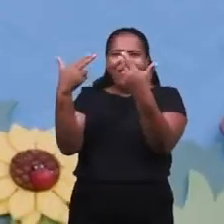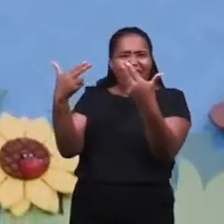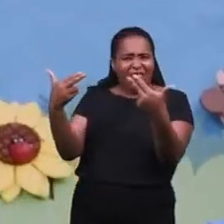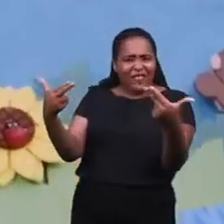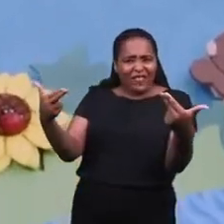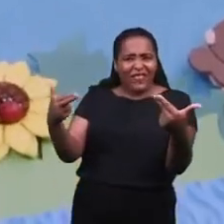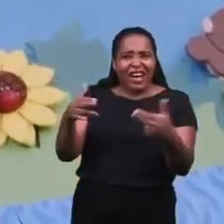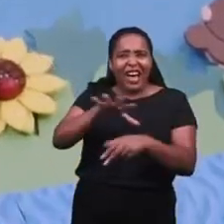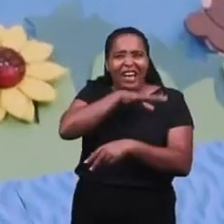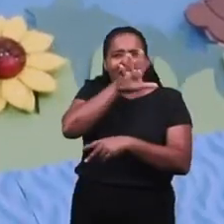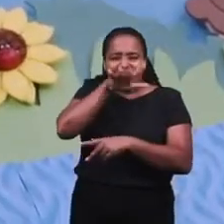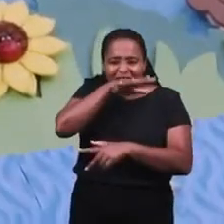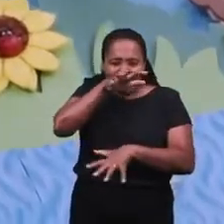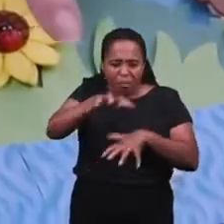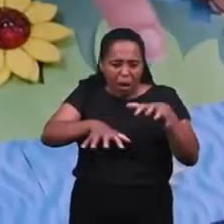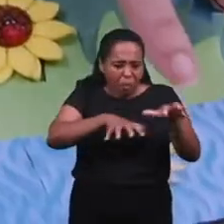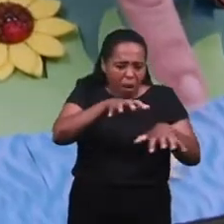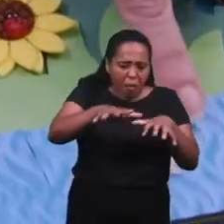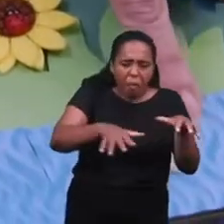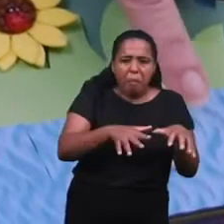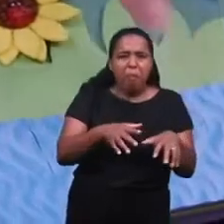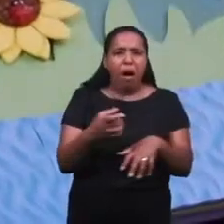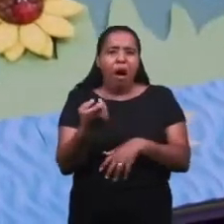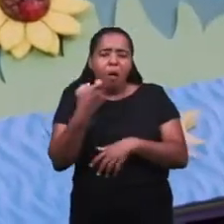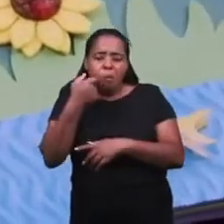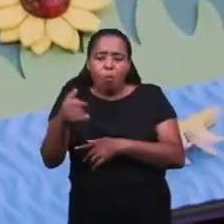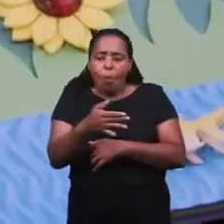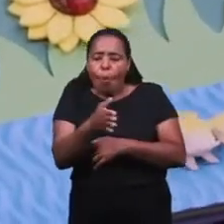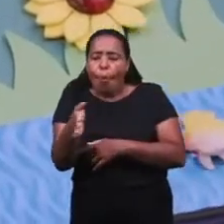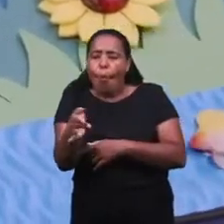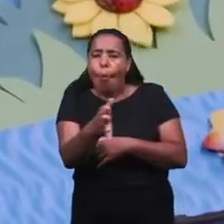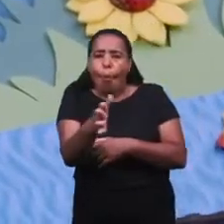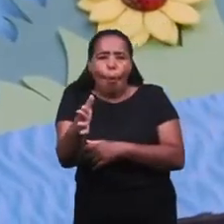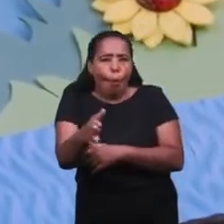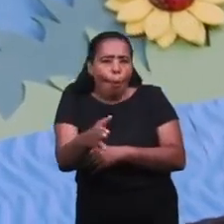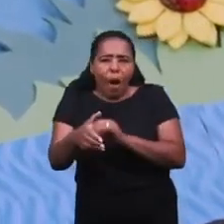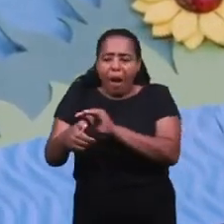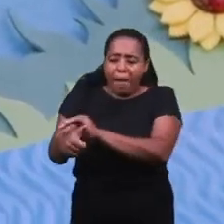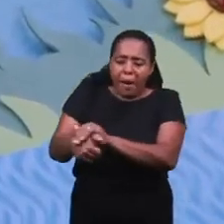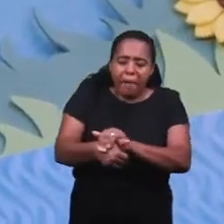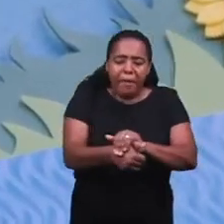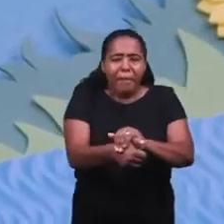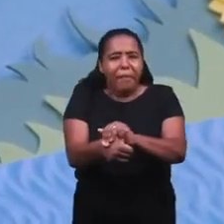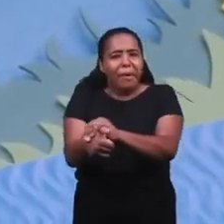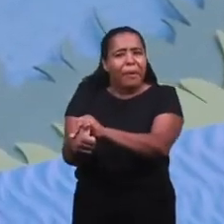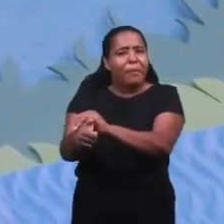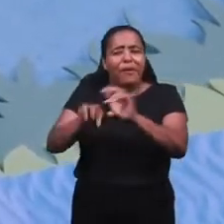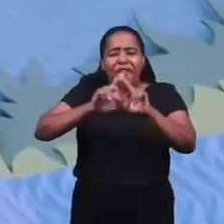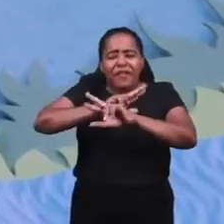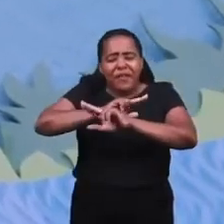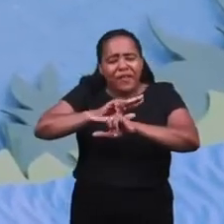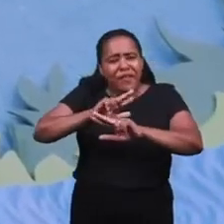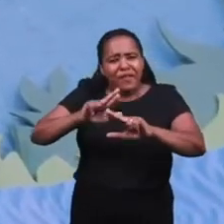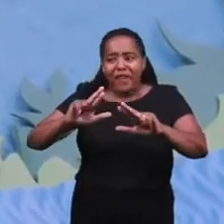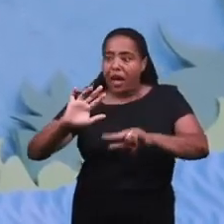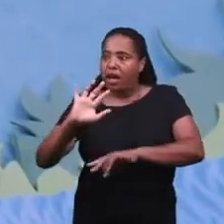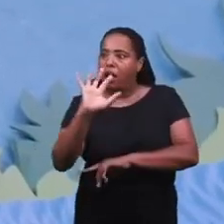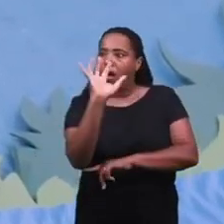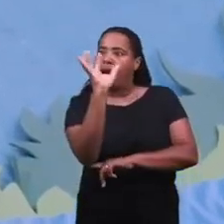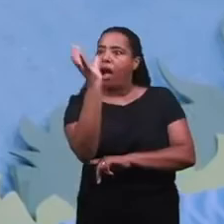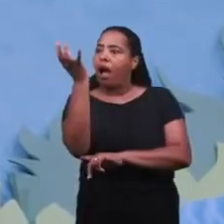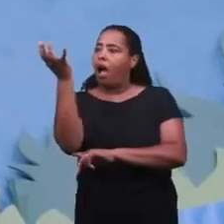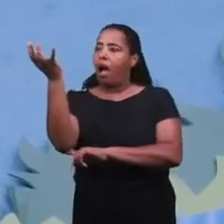the birds here in the land, the animals in the ocean, the fish, the trees that give